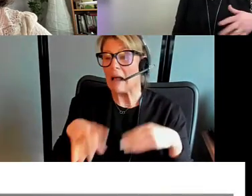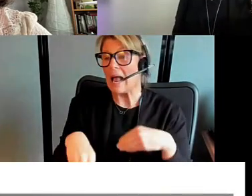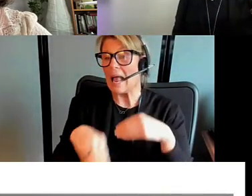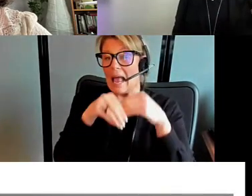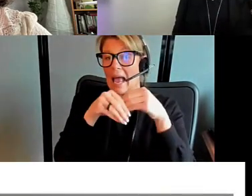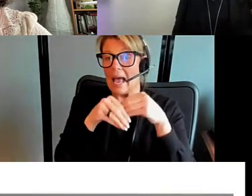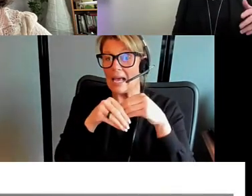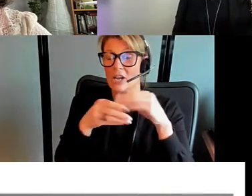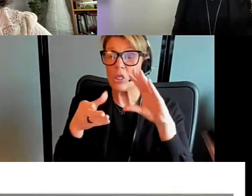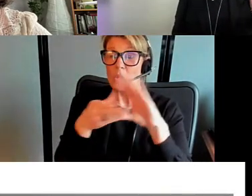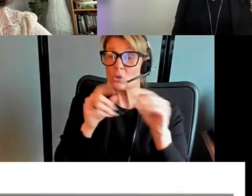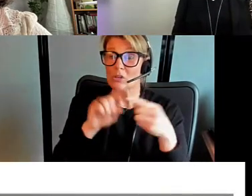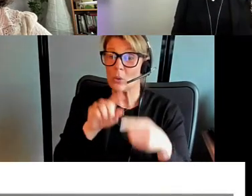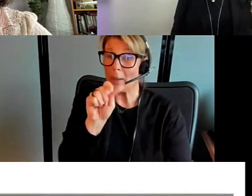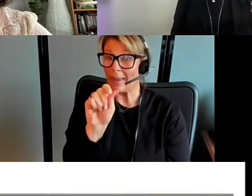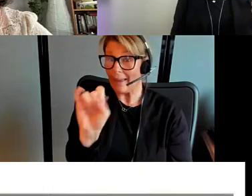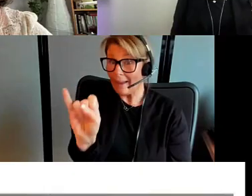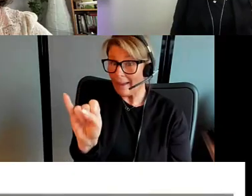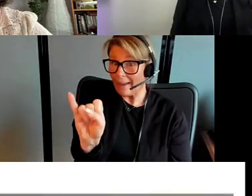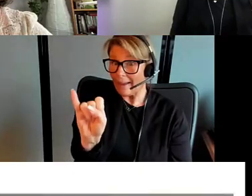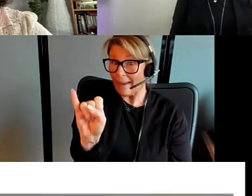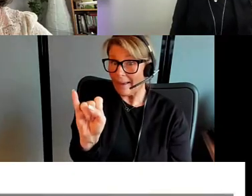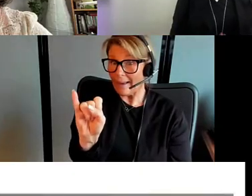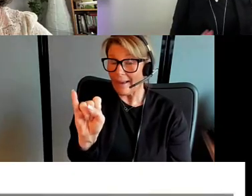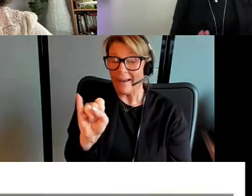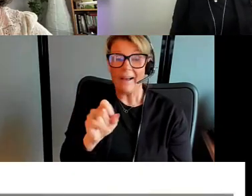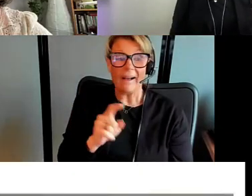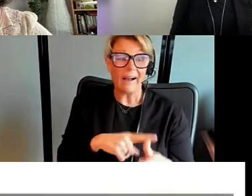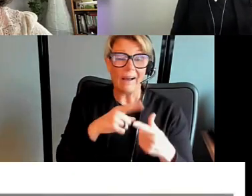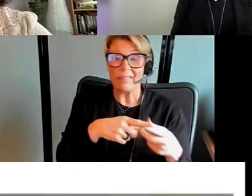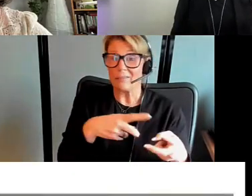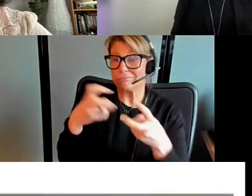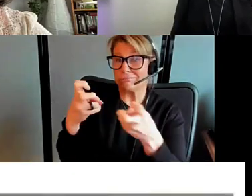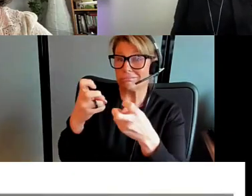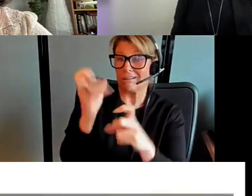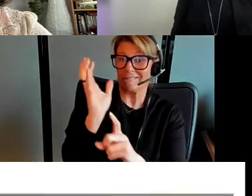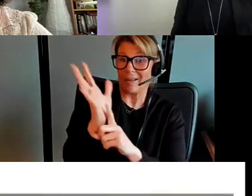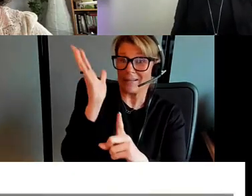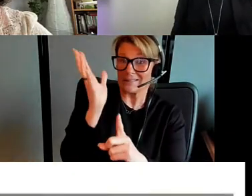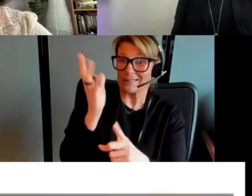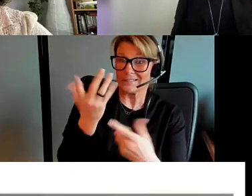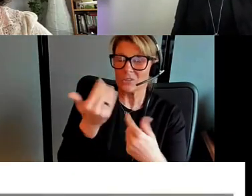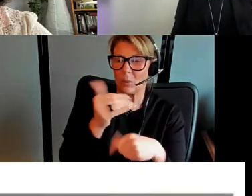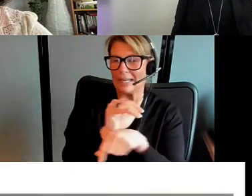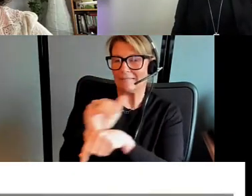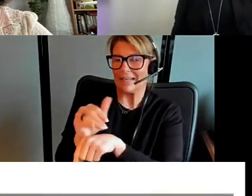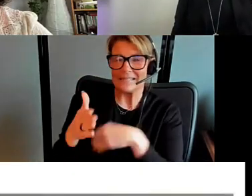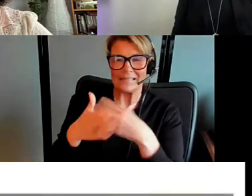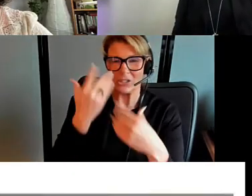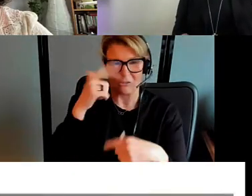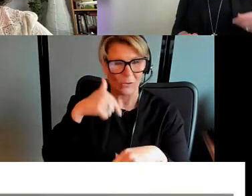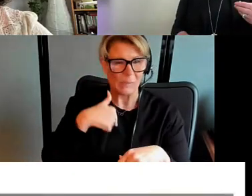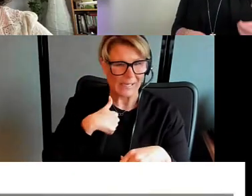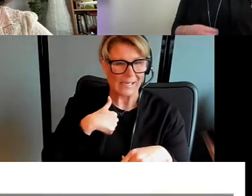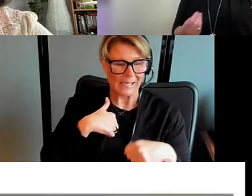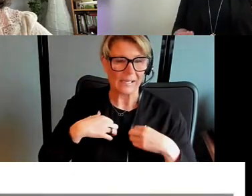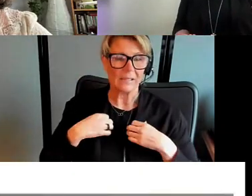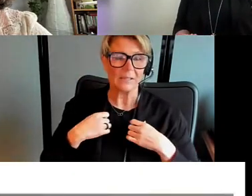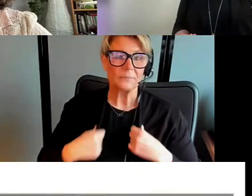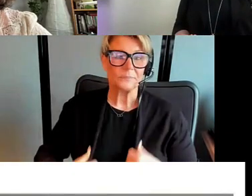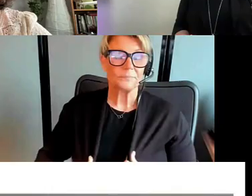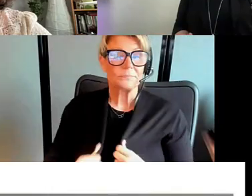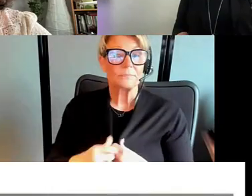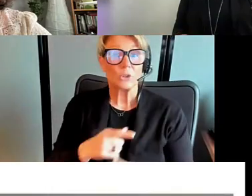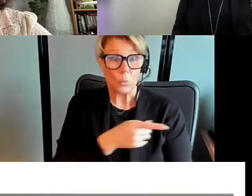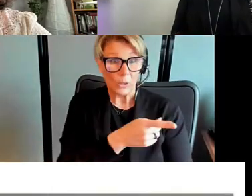AI, and my story's out. It takes me like 5 minutes, right, to post, so I do it at night. And when you're